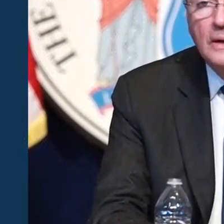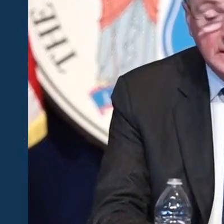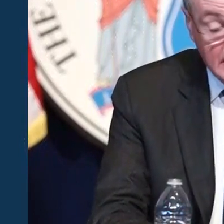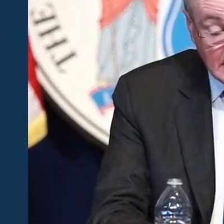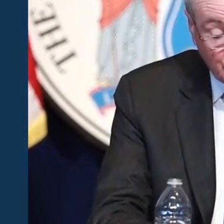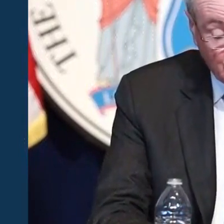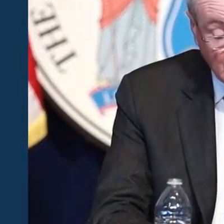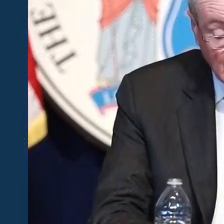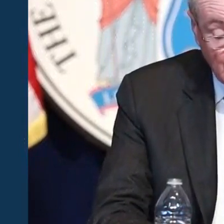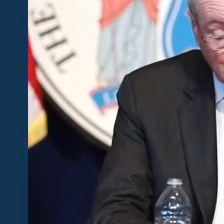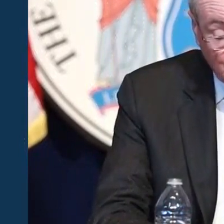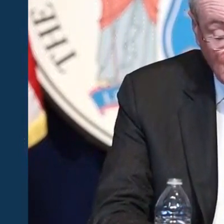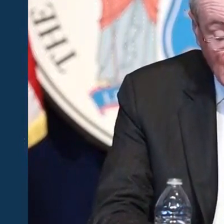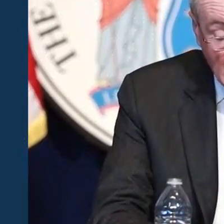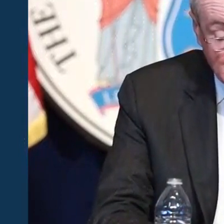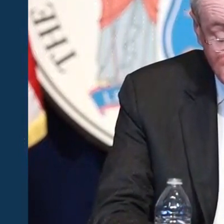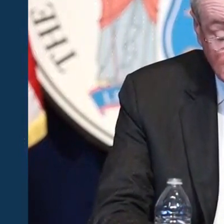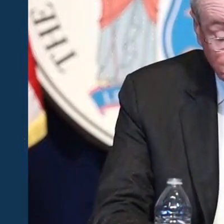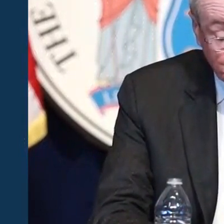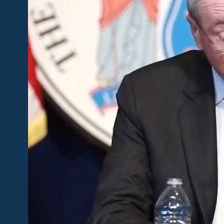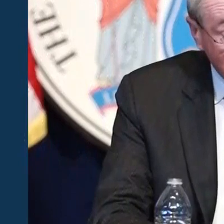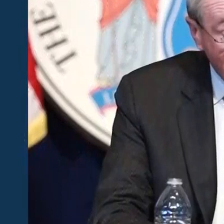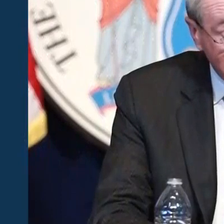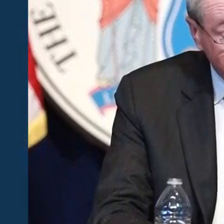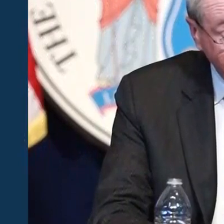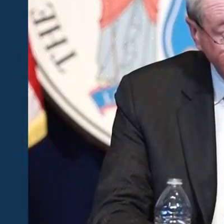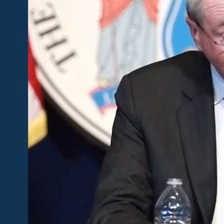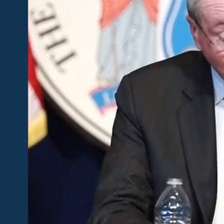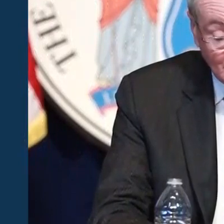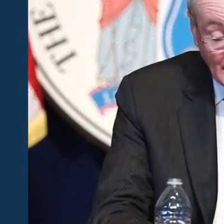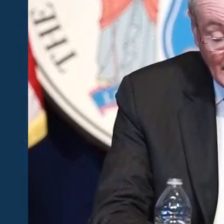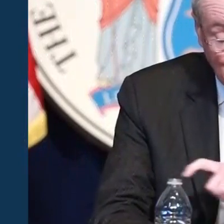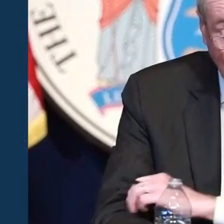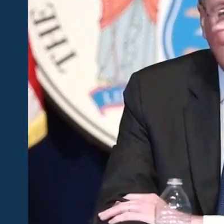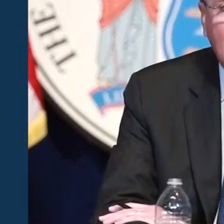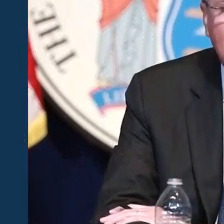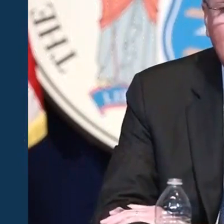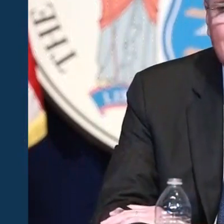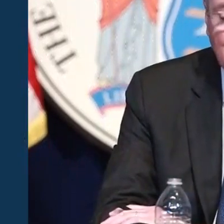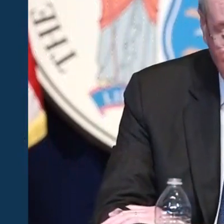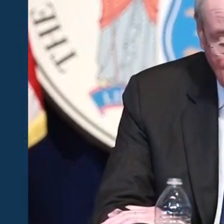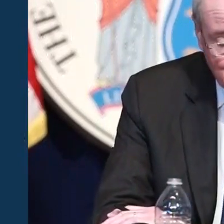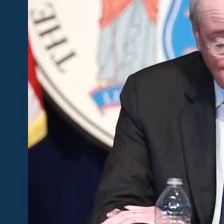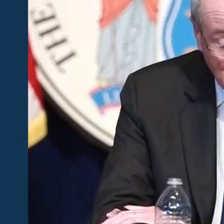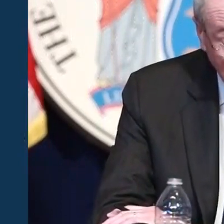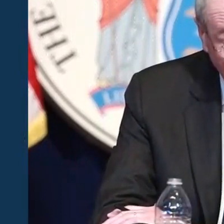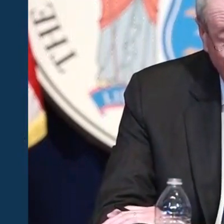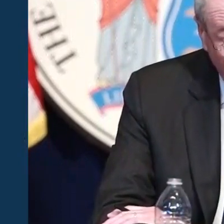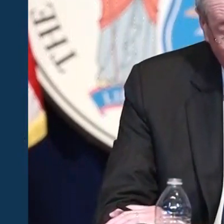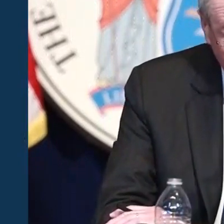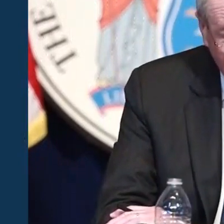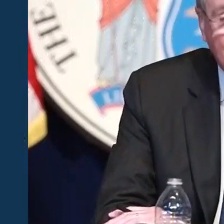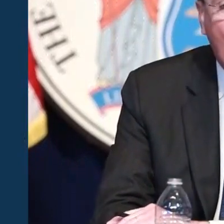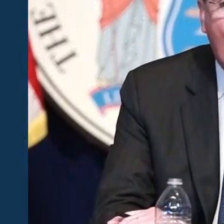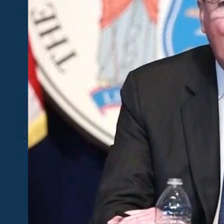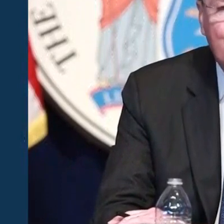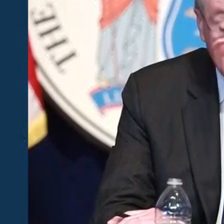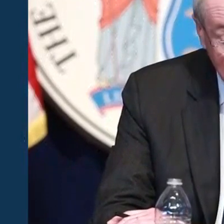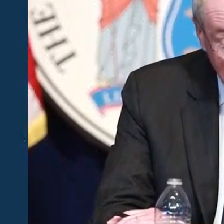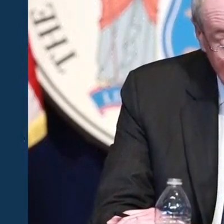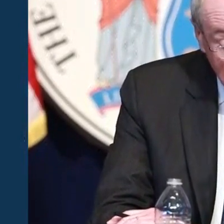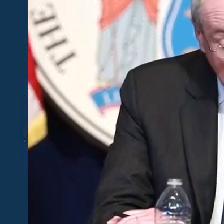war against this enemy. To quote a New Jersey icon, Mr. Bon Jovi, who says you can't go